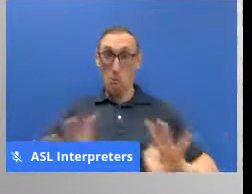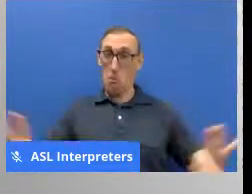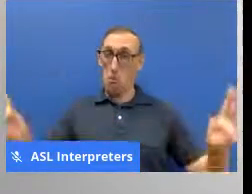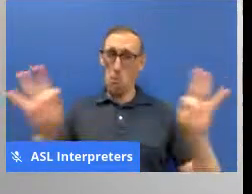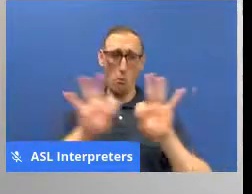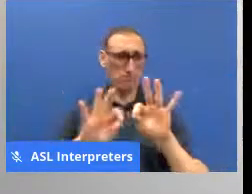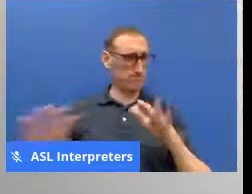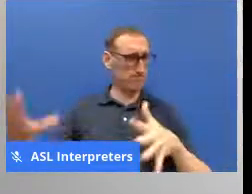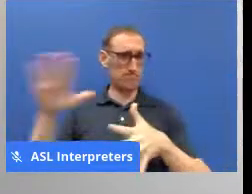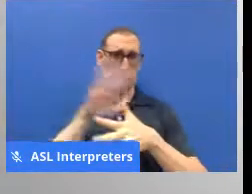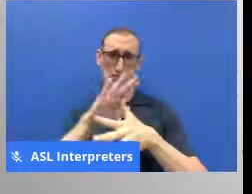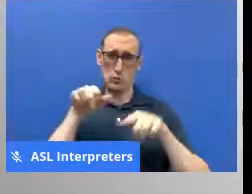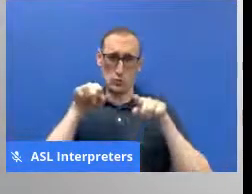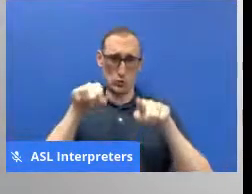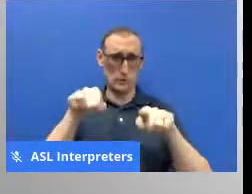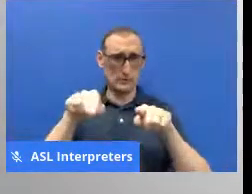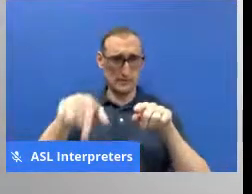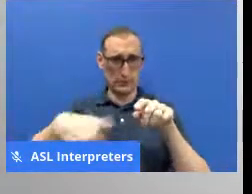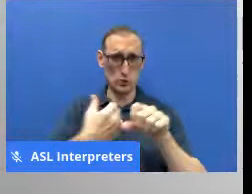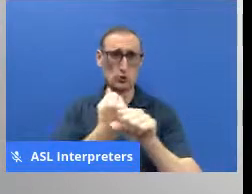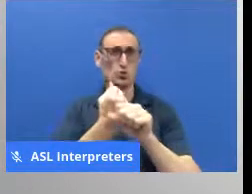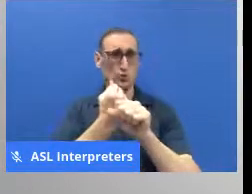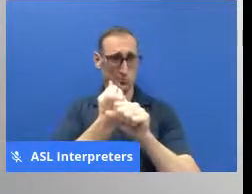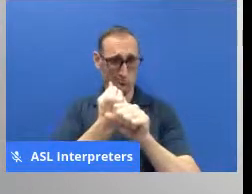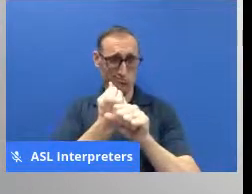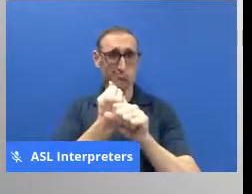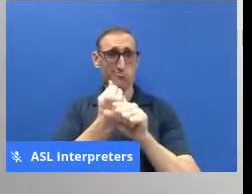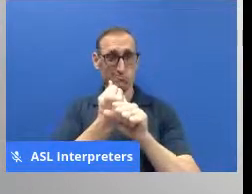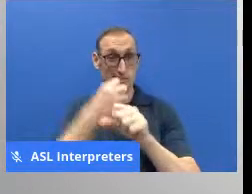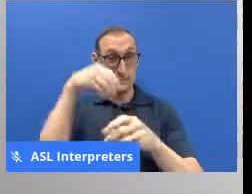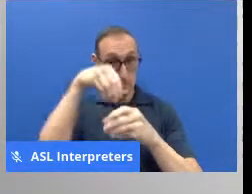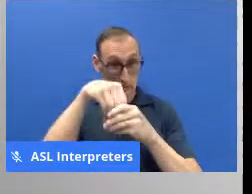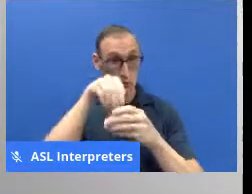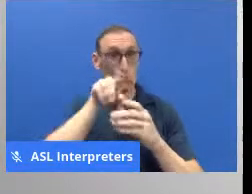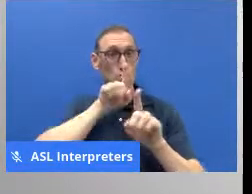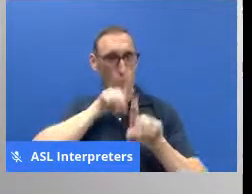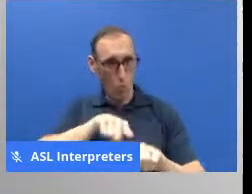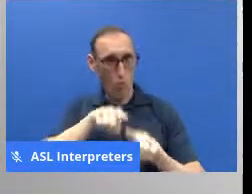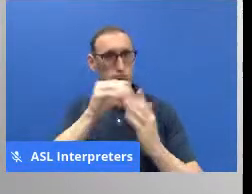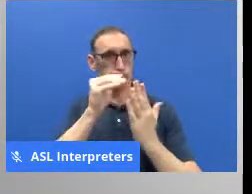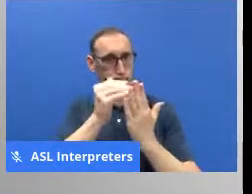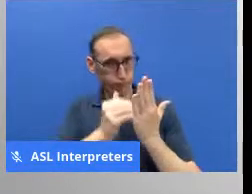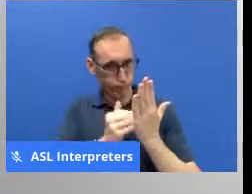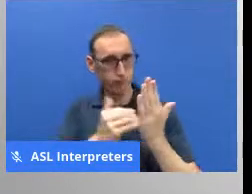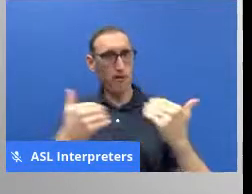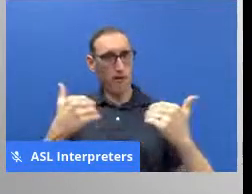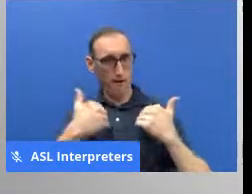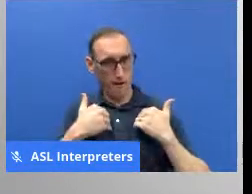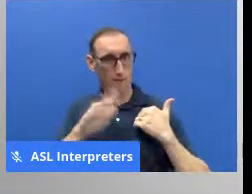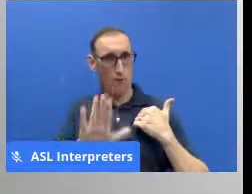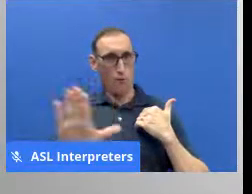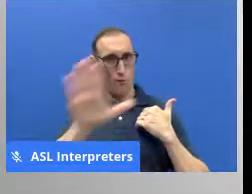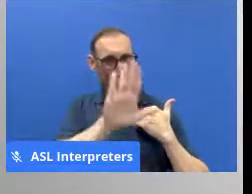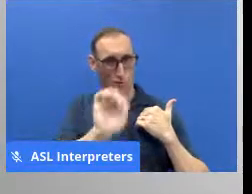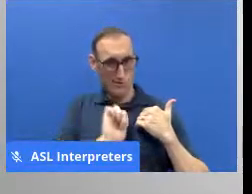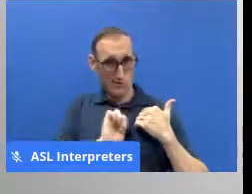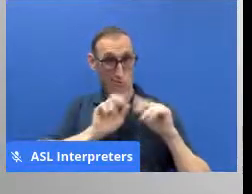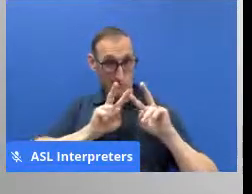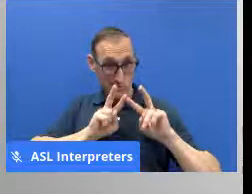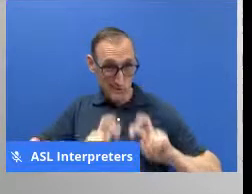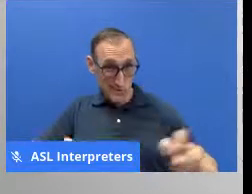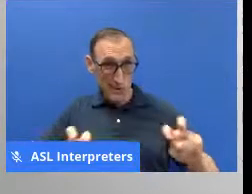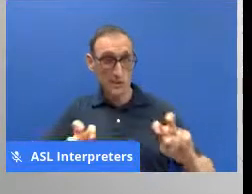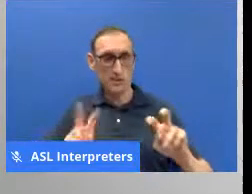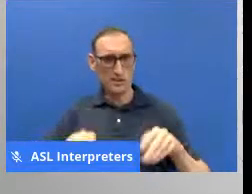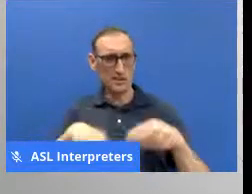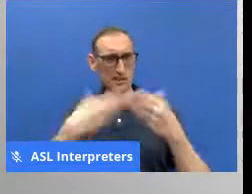year. It's often referenced in the report itself. It provides an outstanding